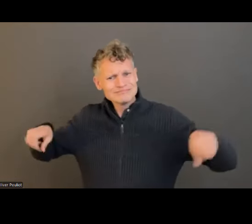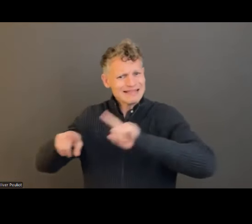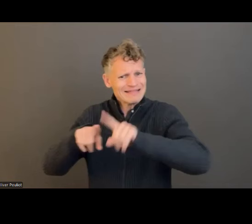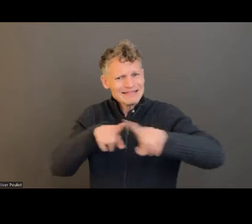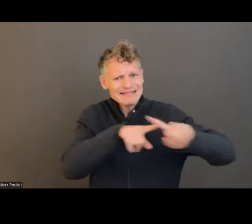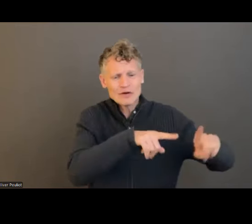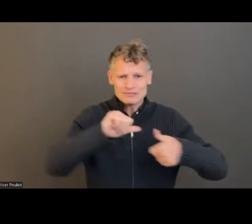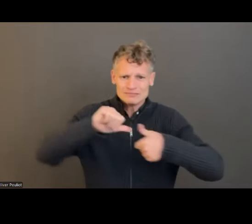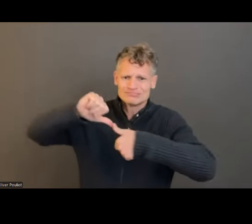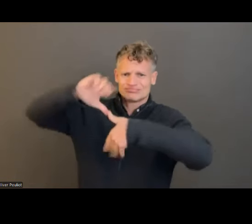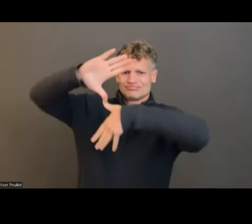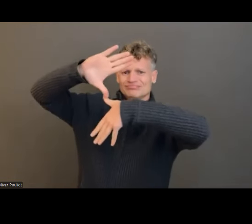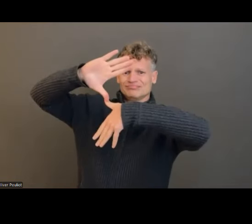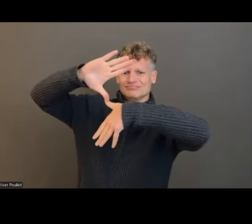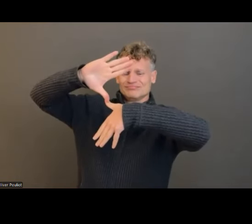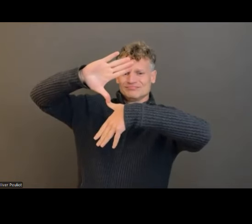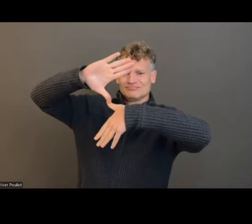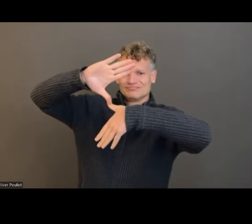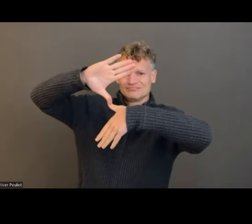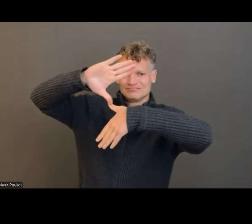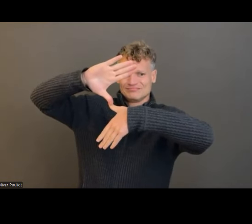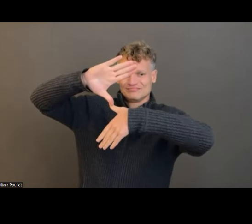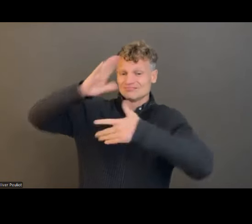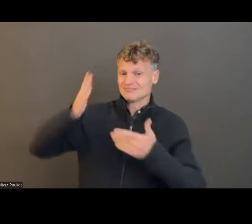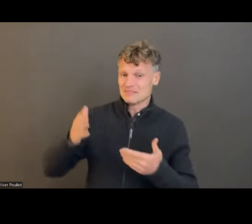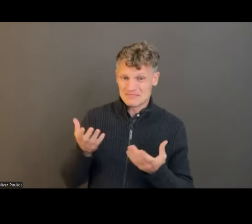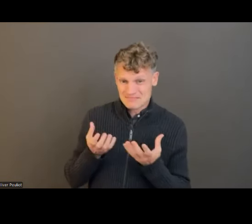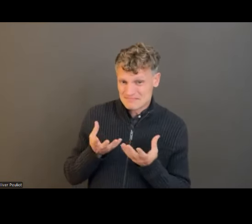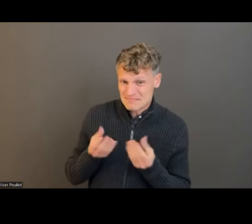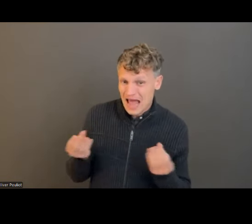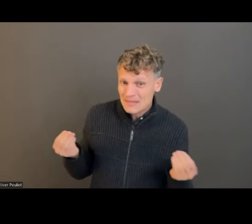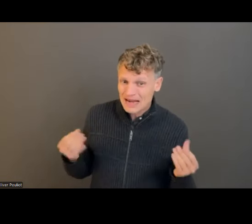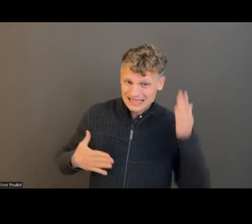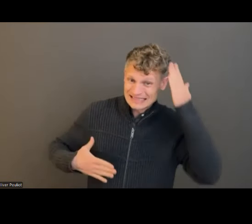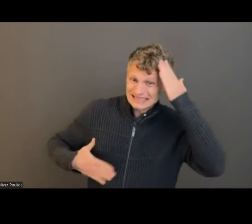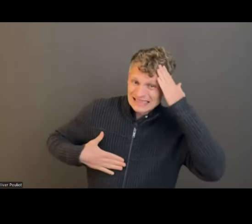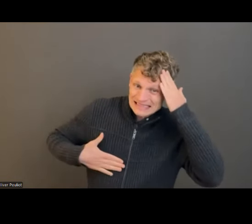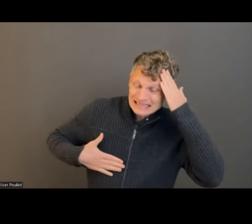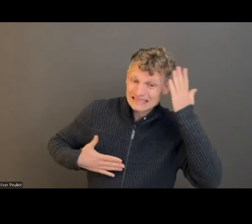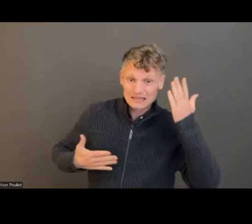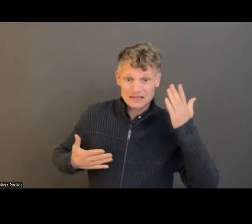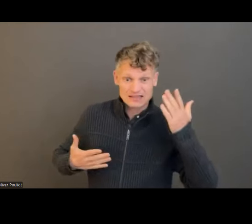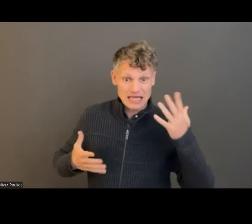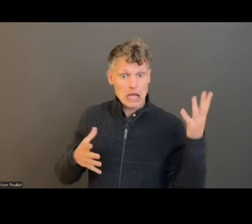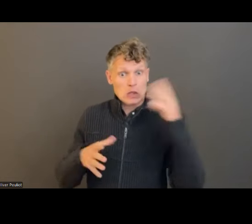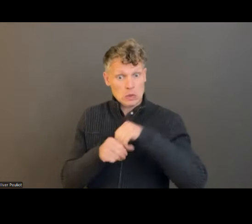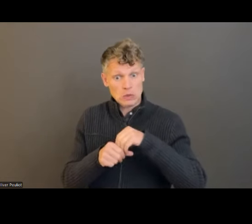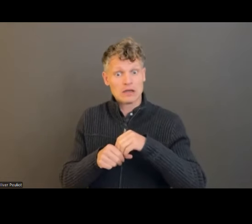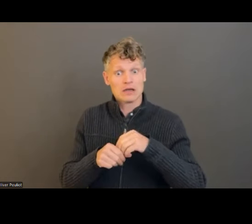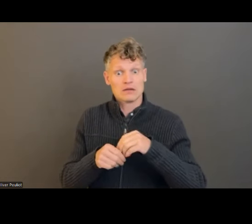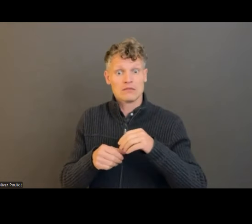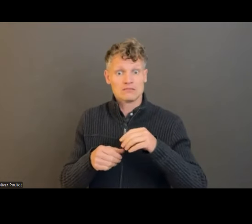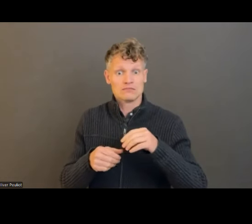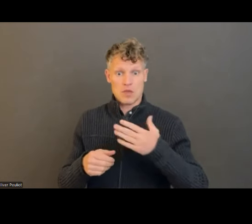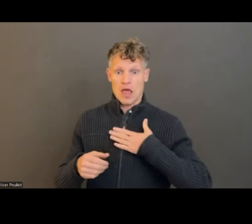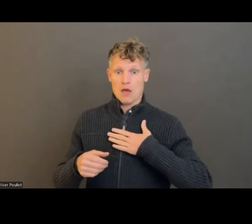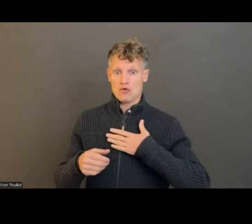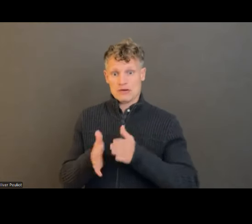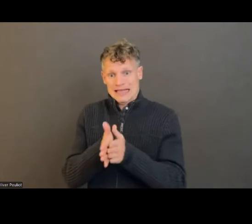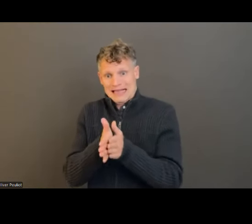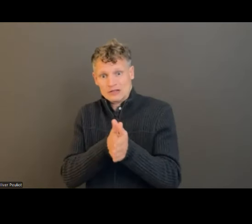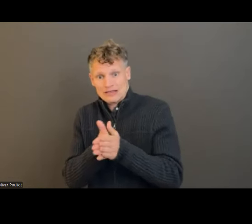that are affected for multiple diseases that have been included in the elimination initiative in the